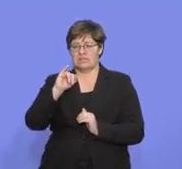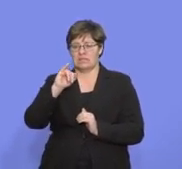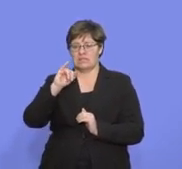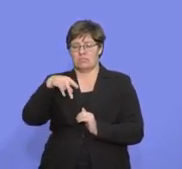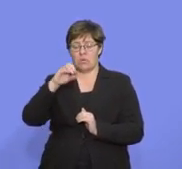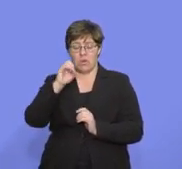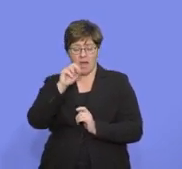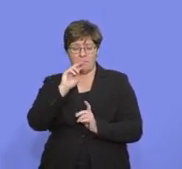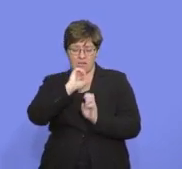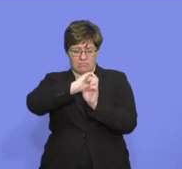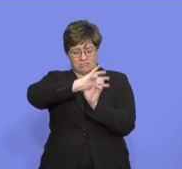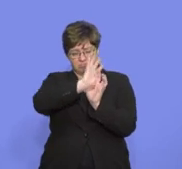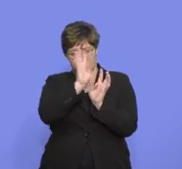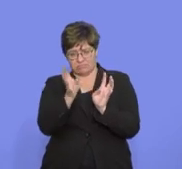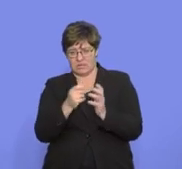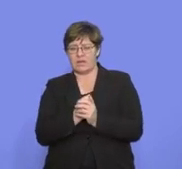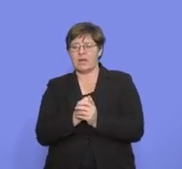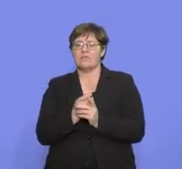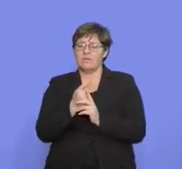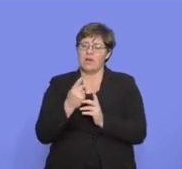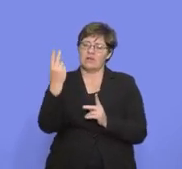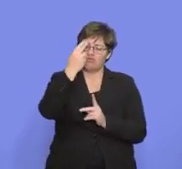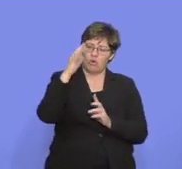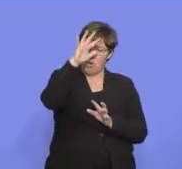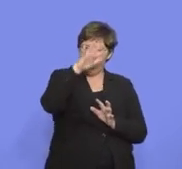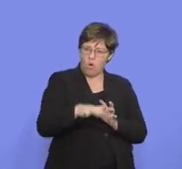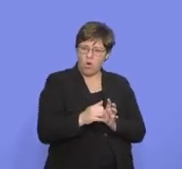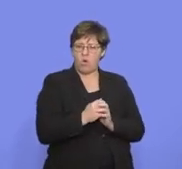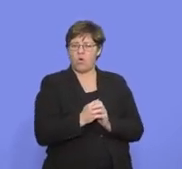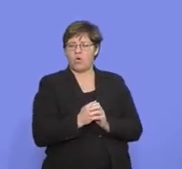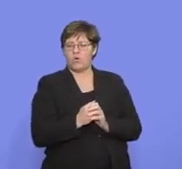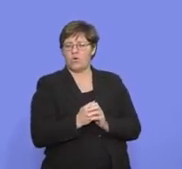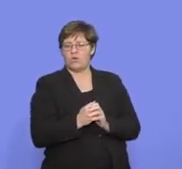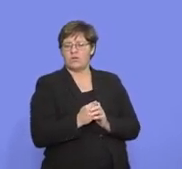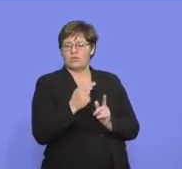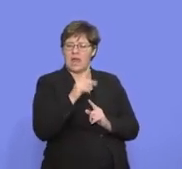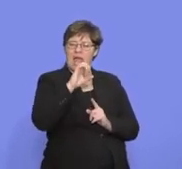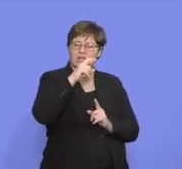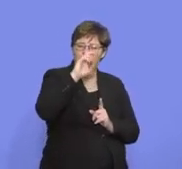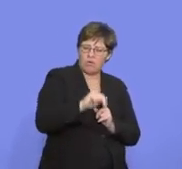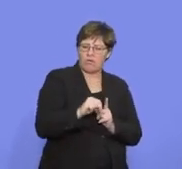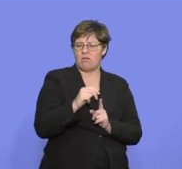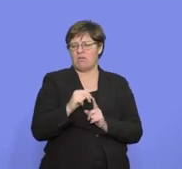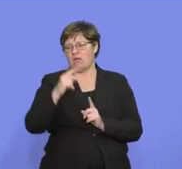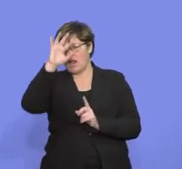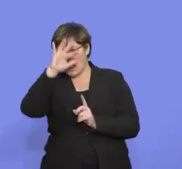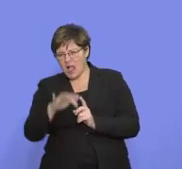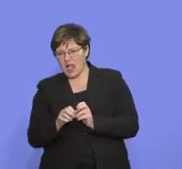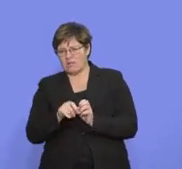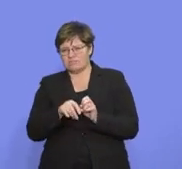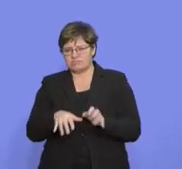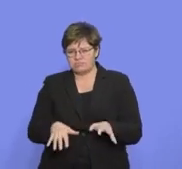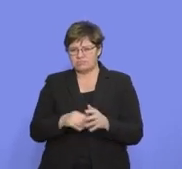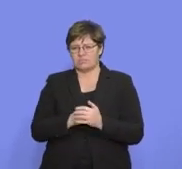labeled drawing, you need to draw the cell body, the nucleus, the cytoplasm, the myelin sheath, the axon, right?